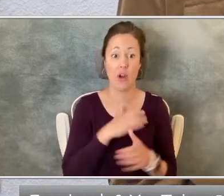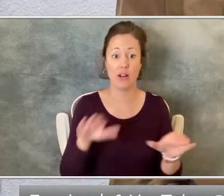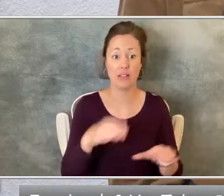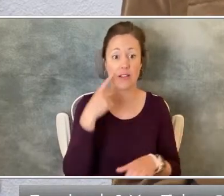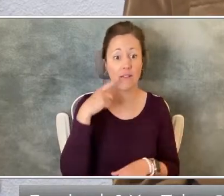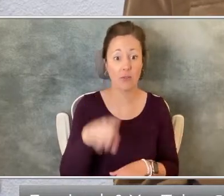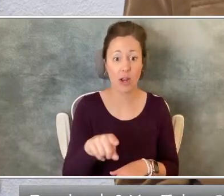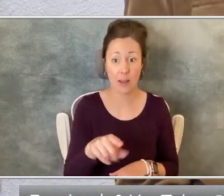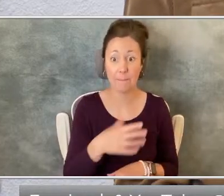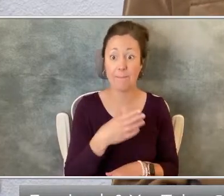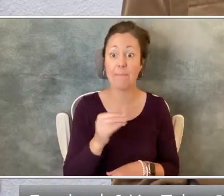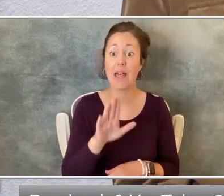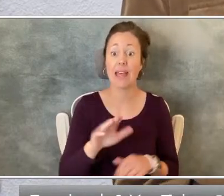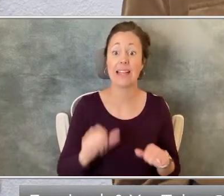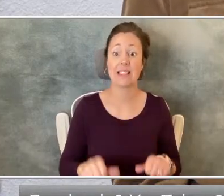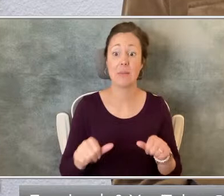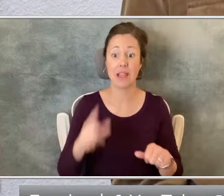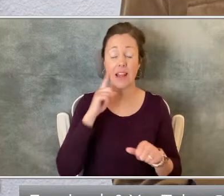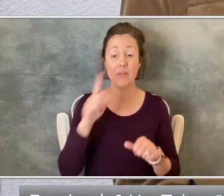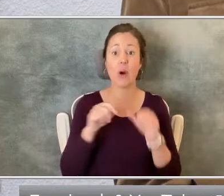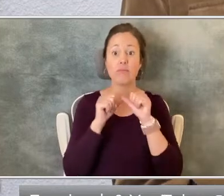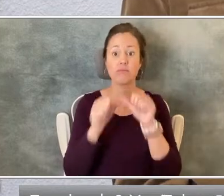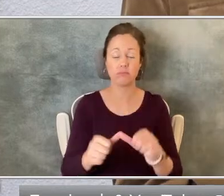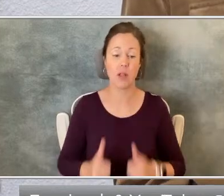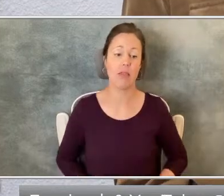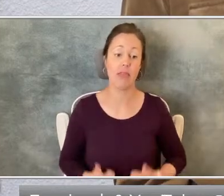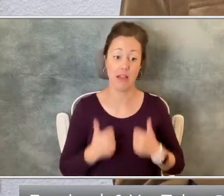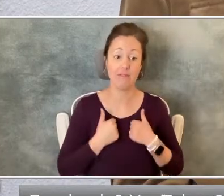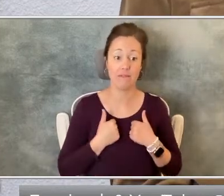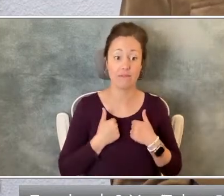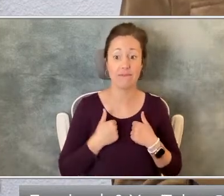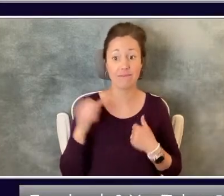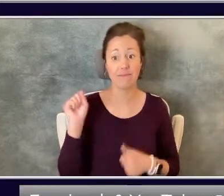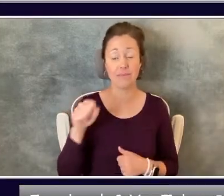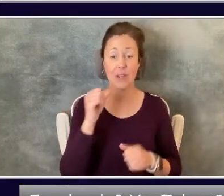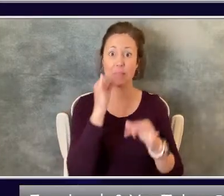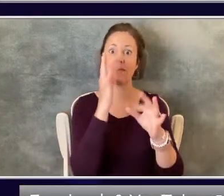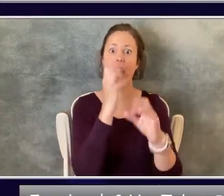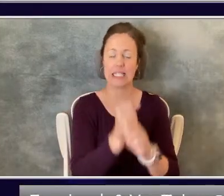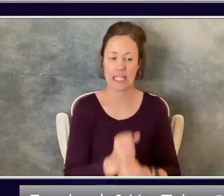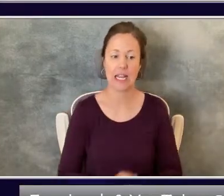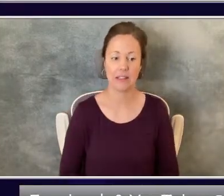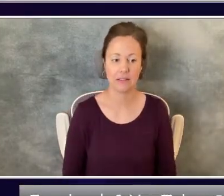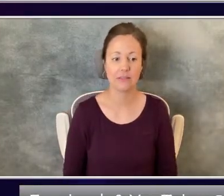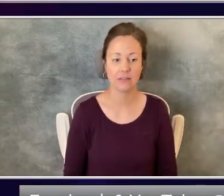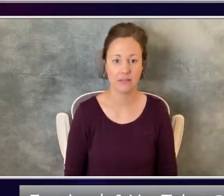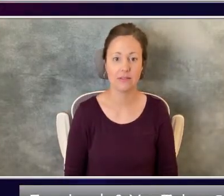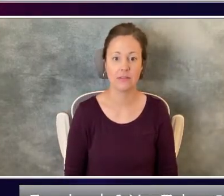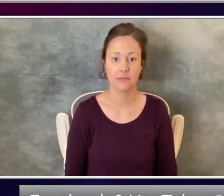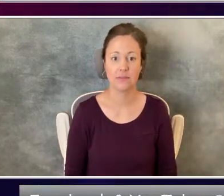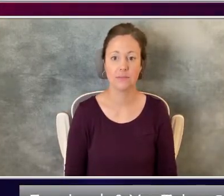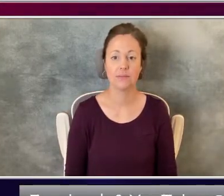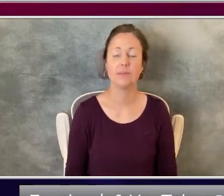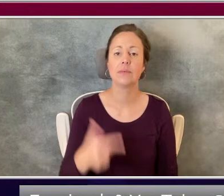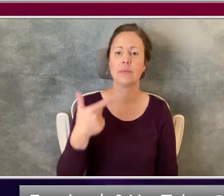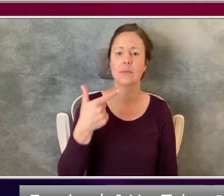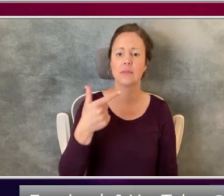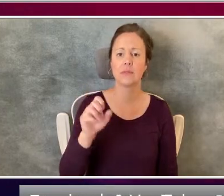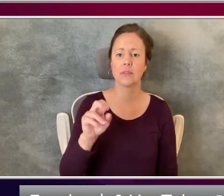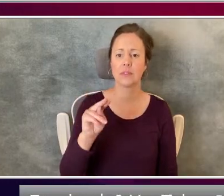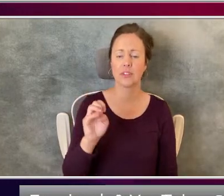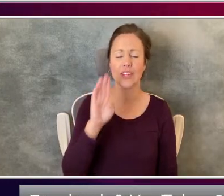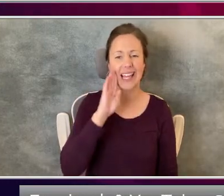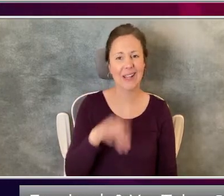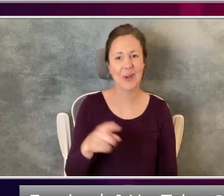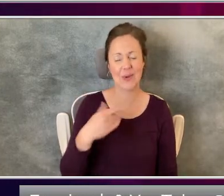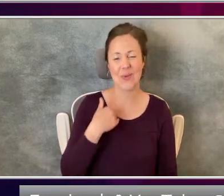the ability for a longer life. Absolutely fascinating. And I want to ask Gene now. Gene, I know you're battling a cold